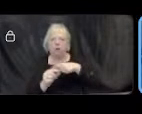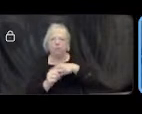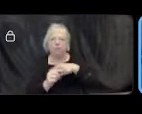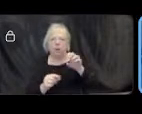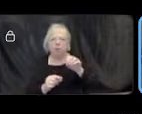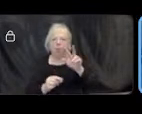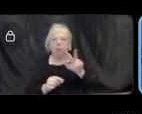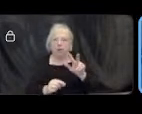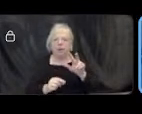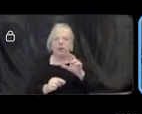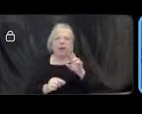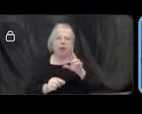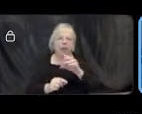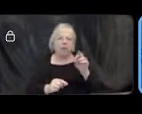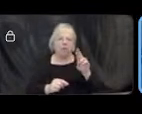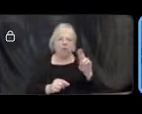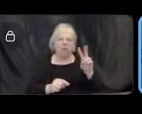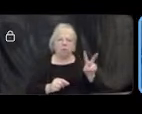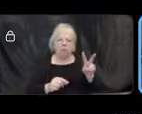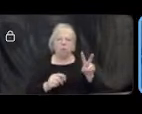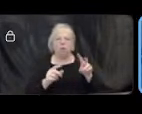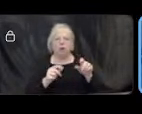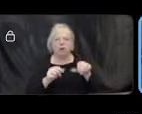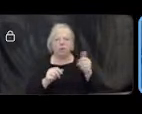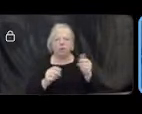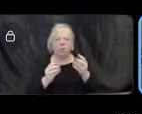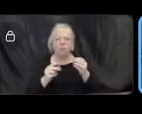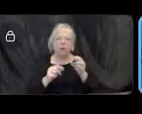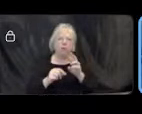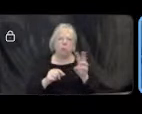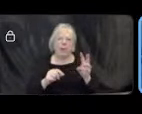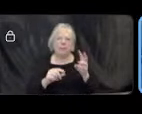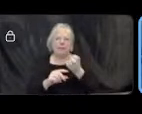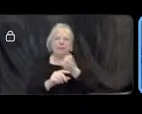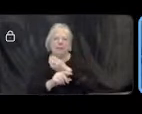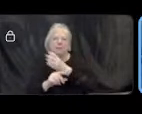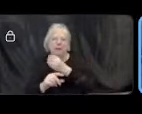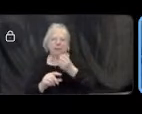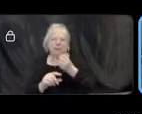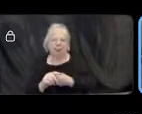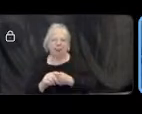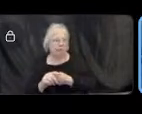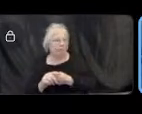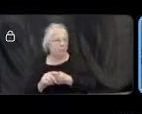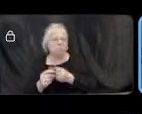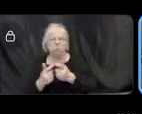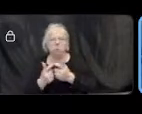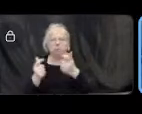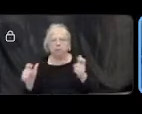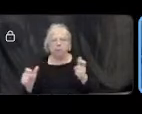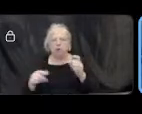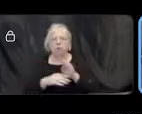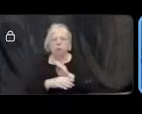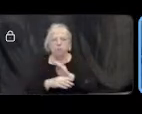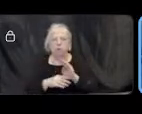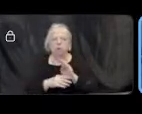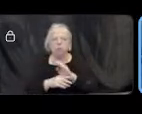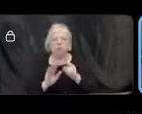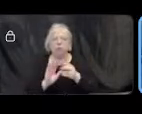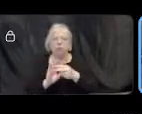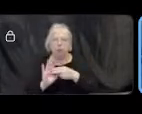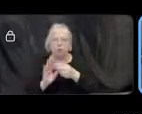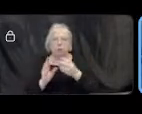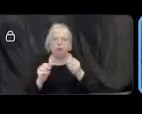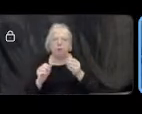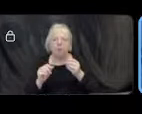office, and R2 residential uses on the adjacent properties to the west, east, and south, with large commercial zone